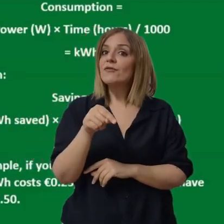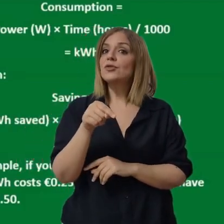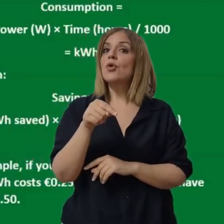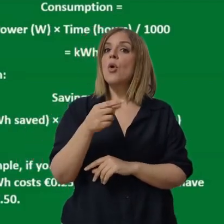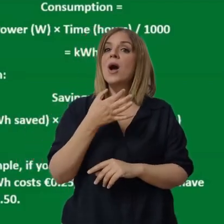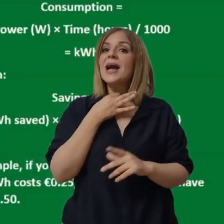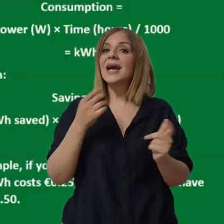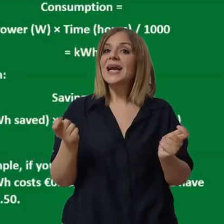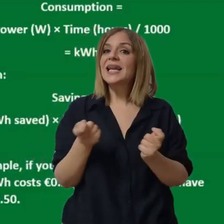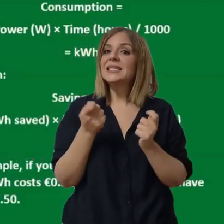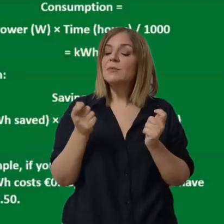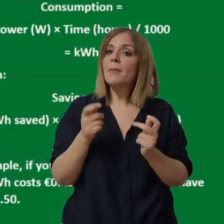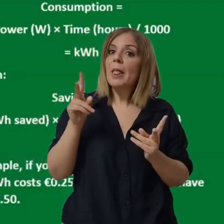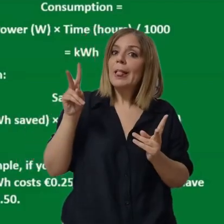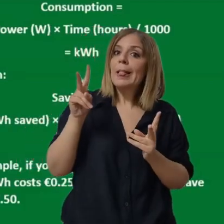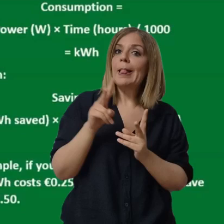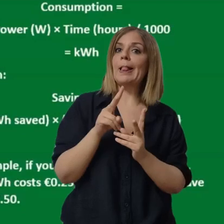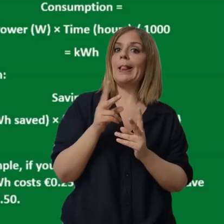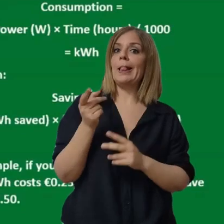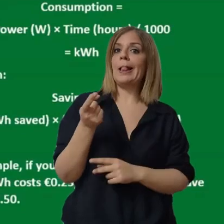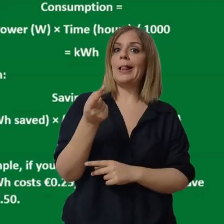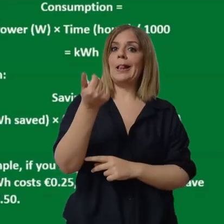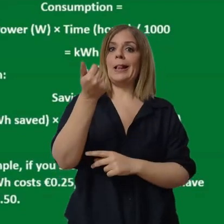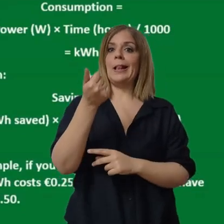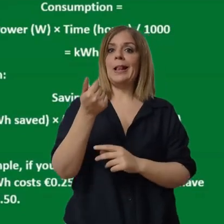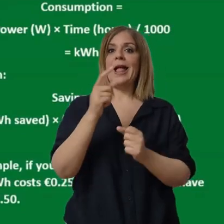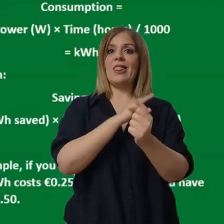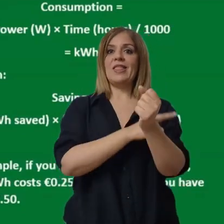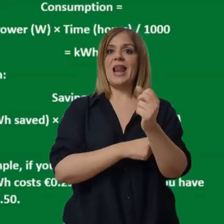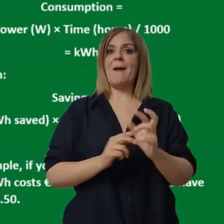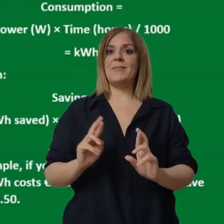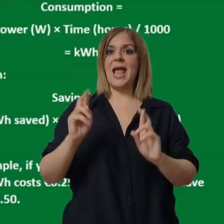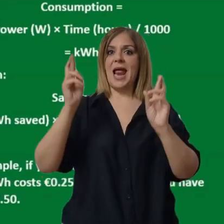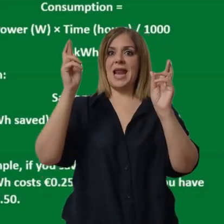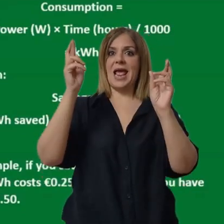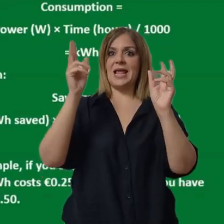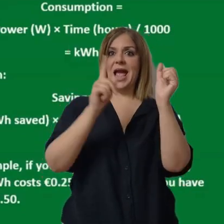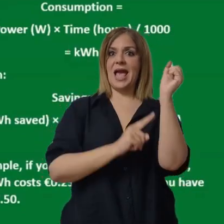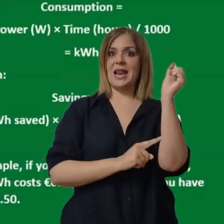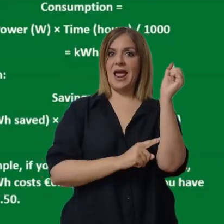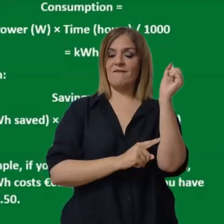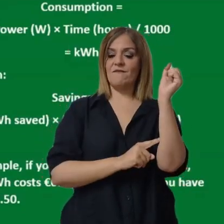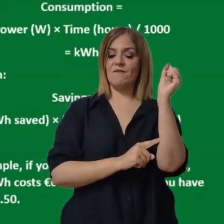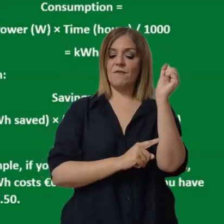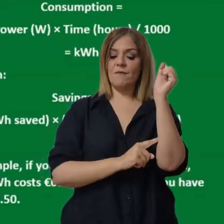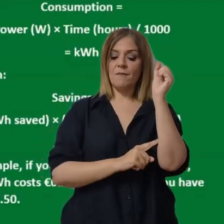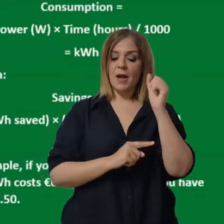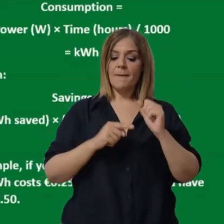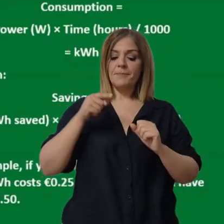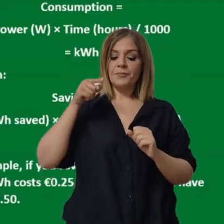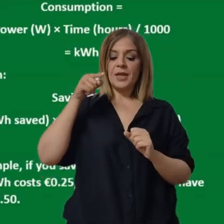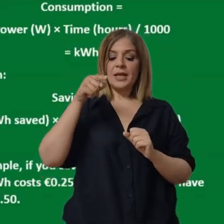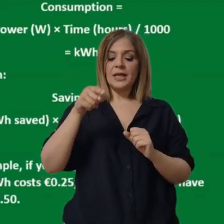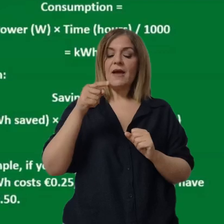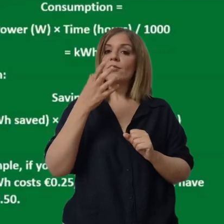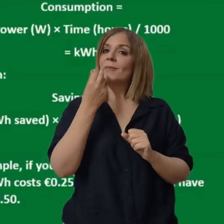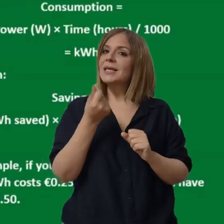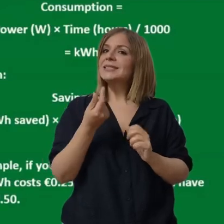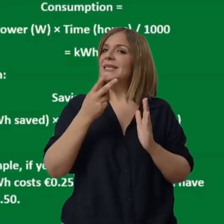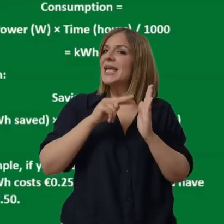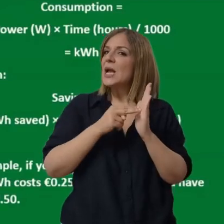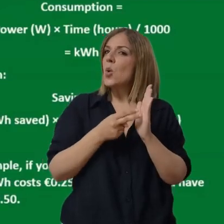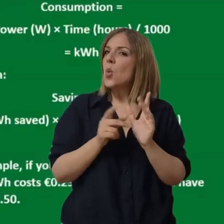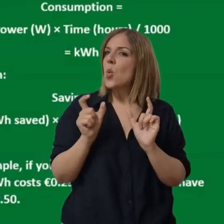really little amount of power, and it consumes just a little bit,